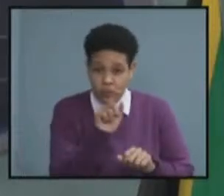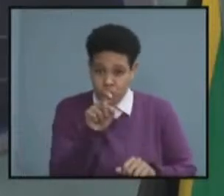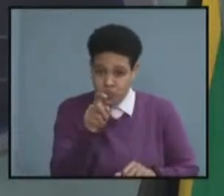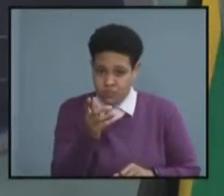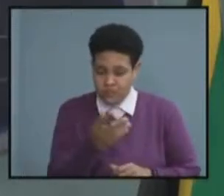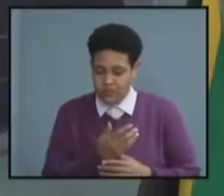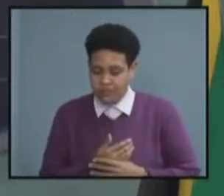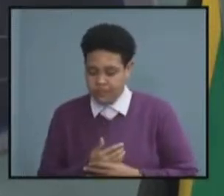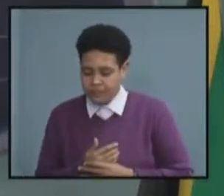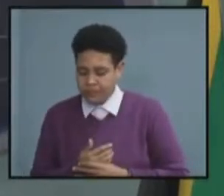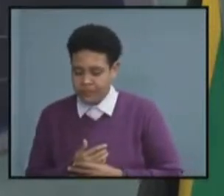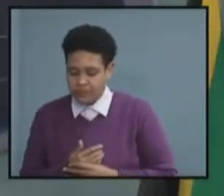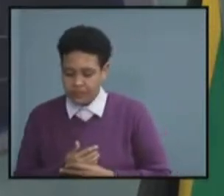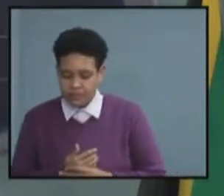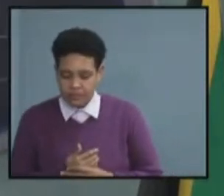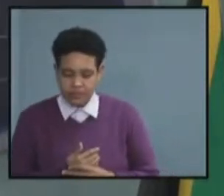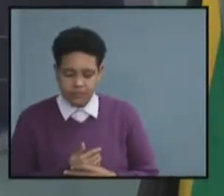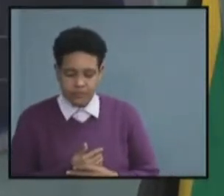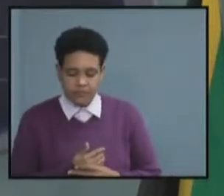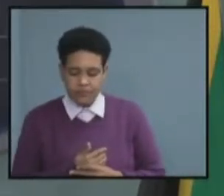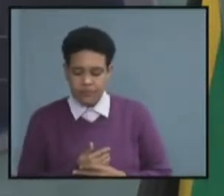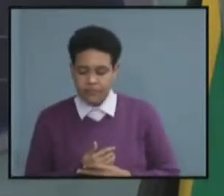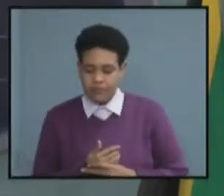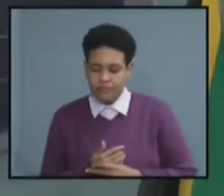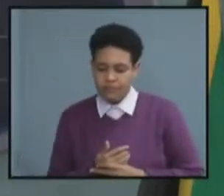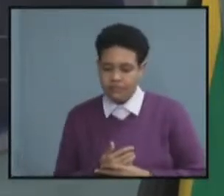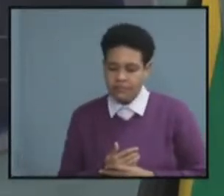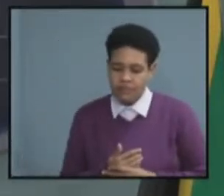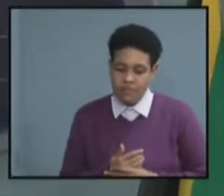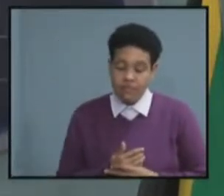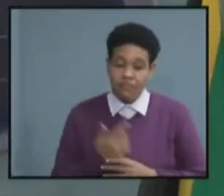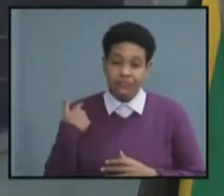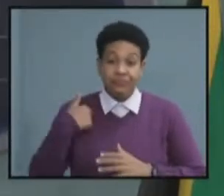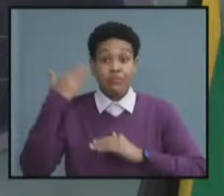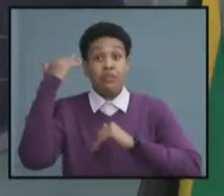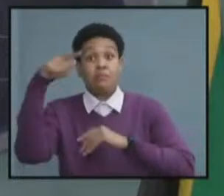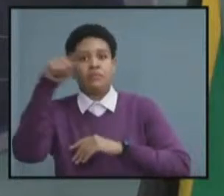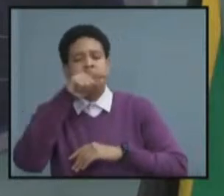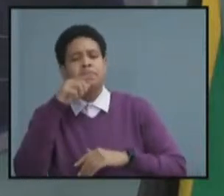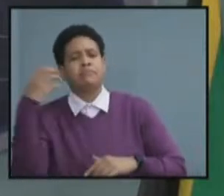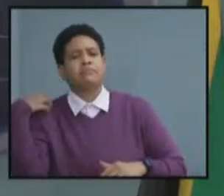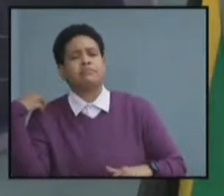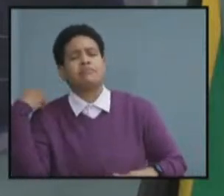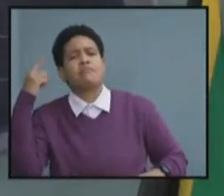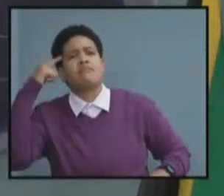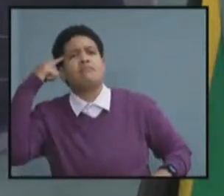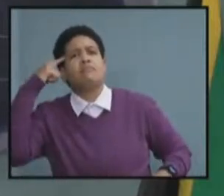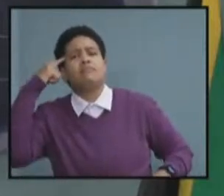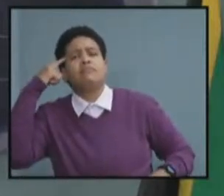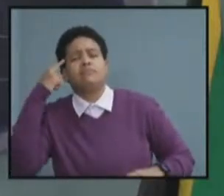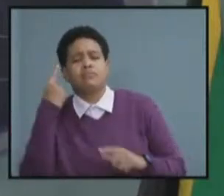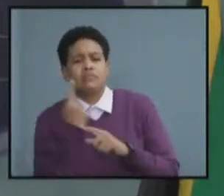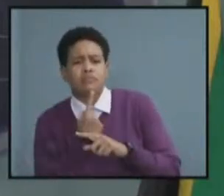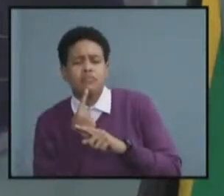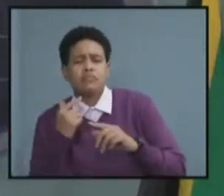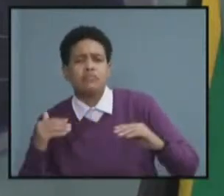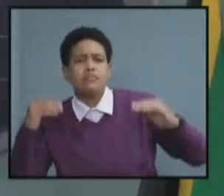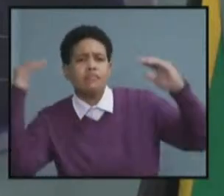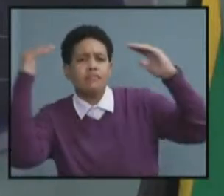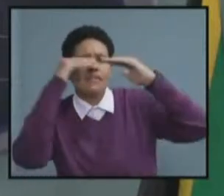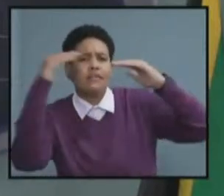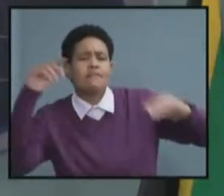And therefore, we expect that the employers would exercise a high level